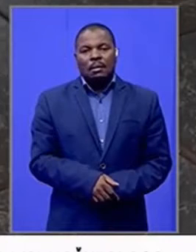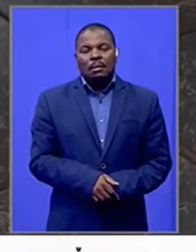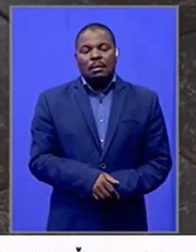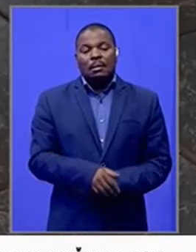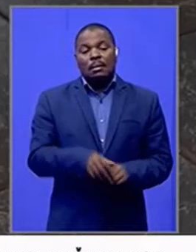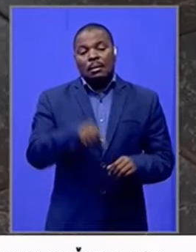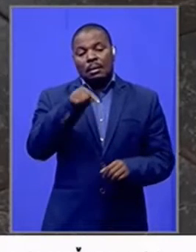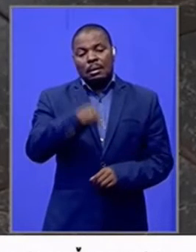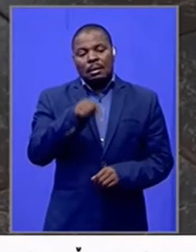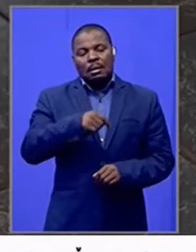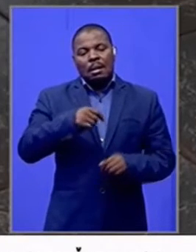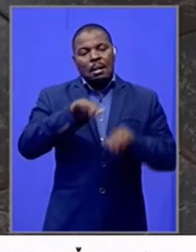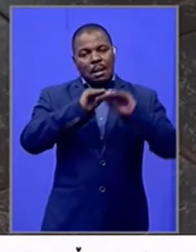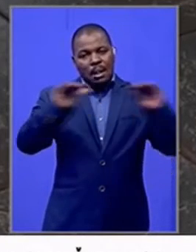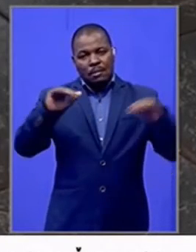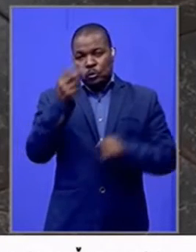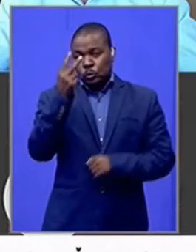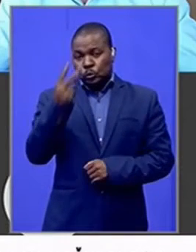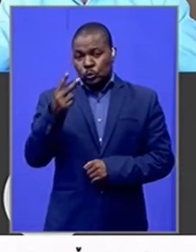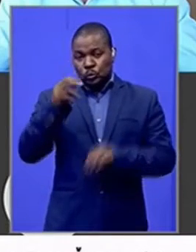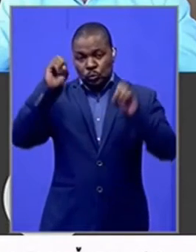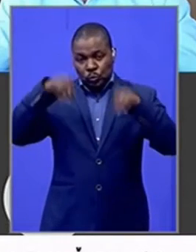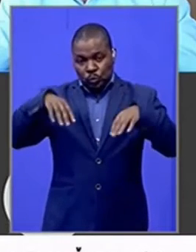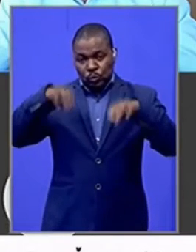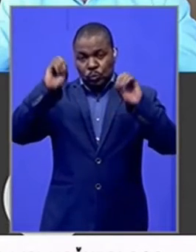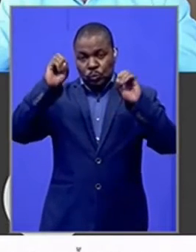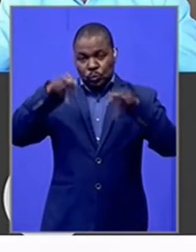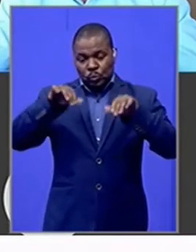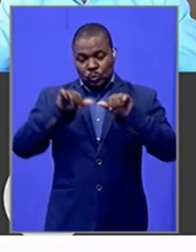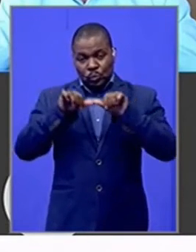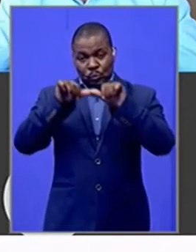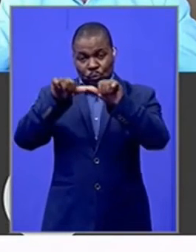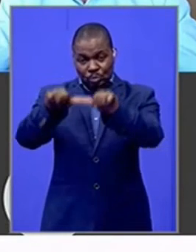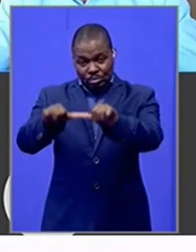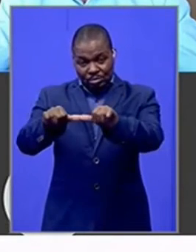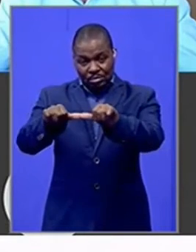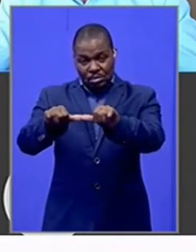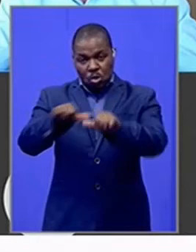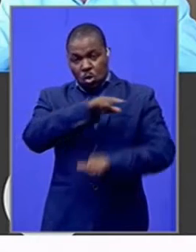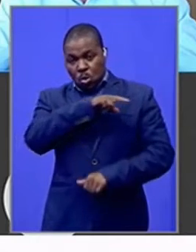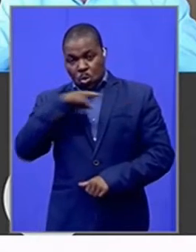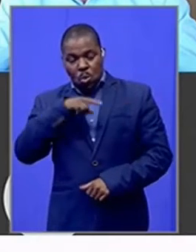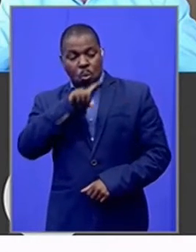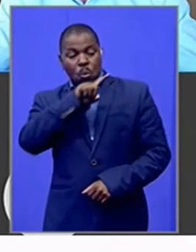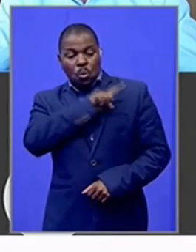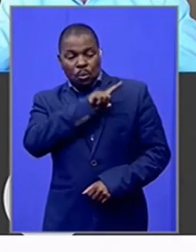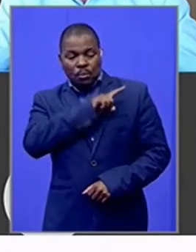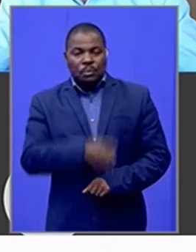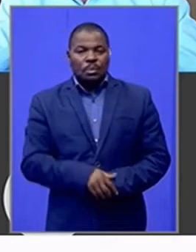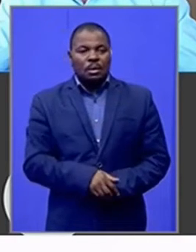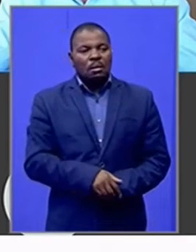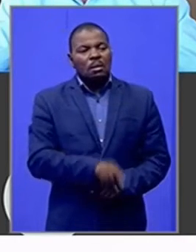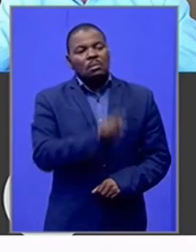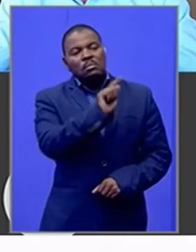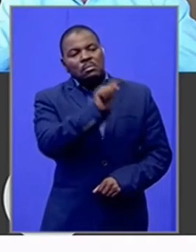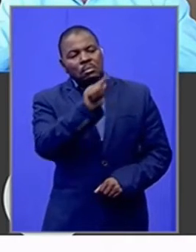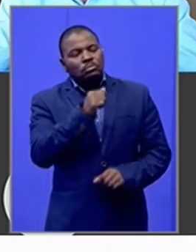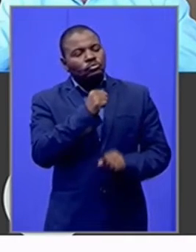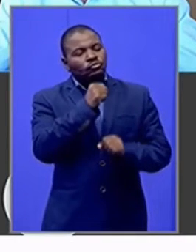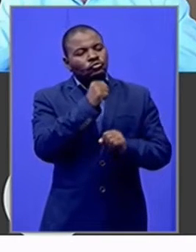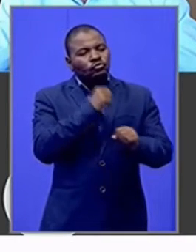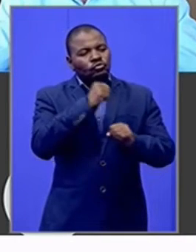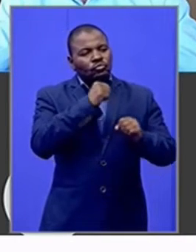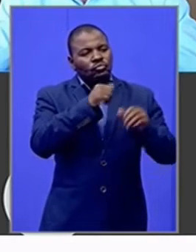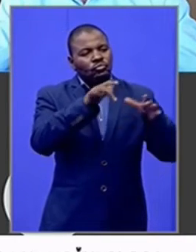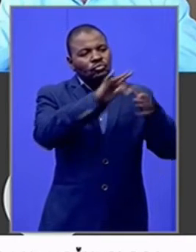period of stage 2 load shedding is necessitated by the breakdown of a number of generation units,